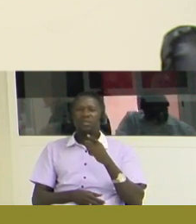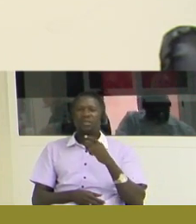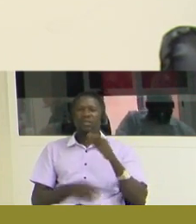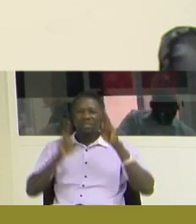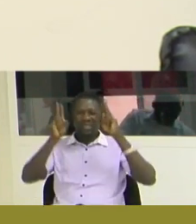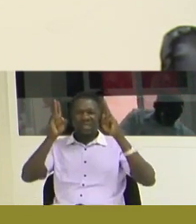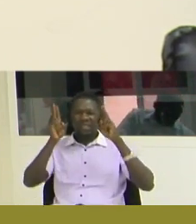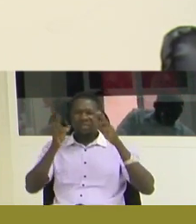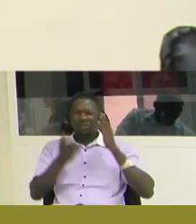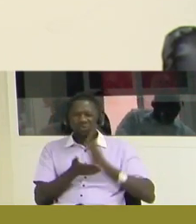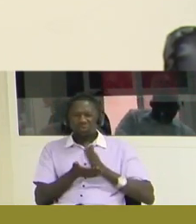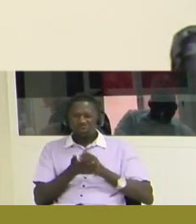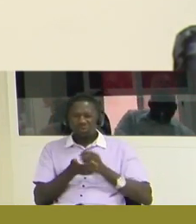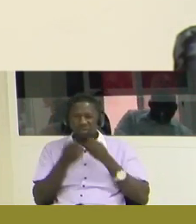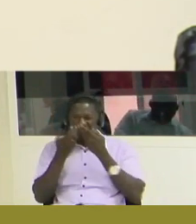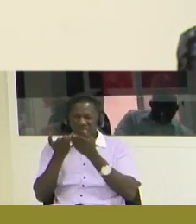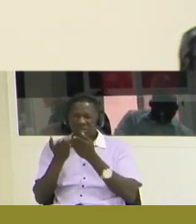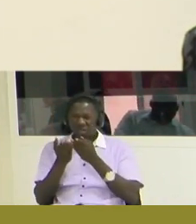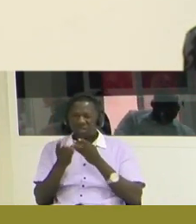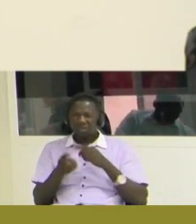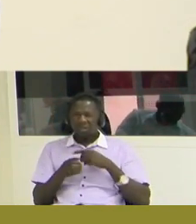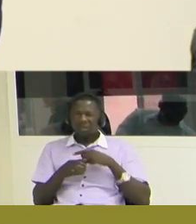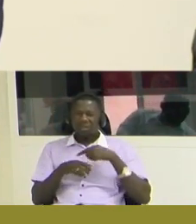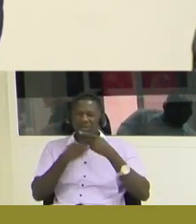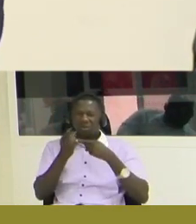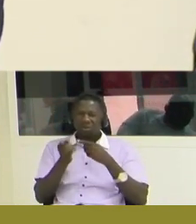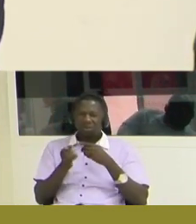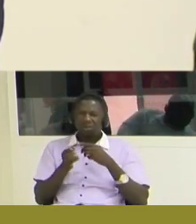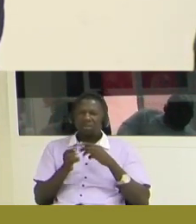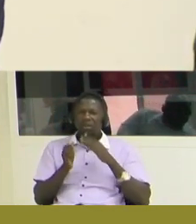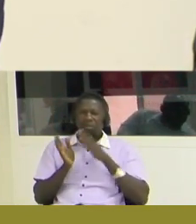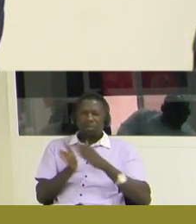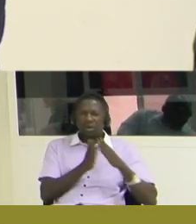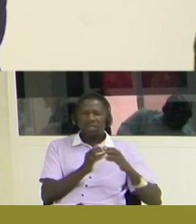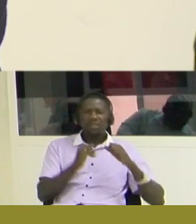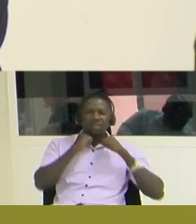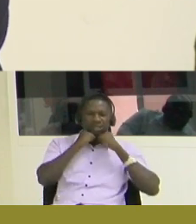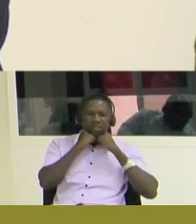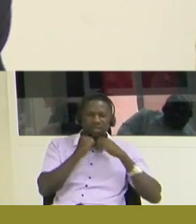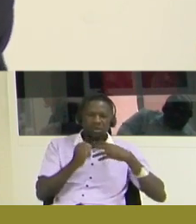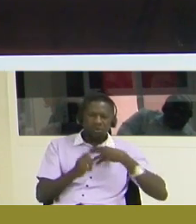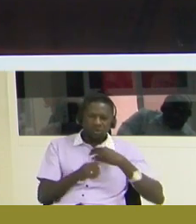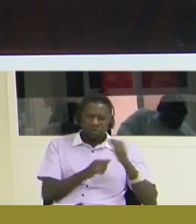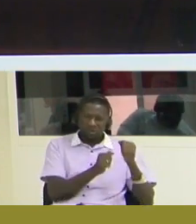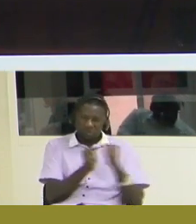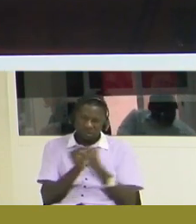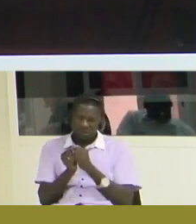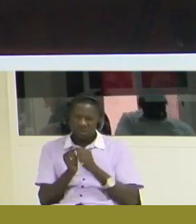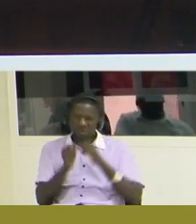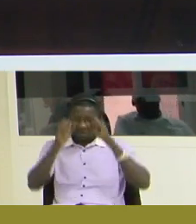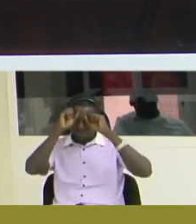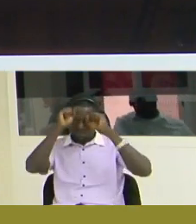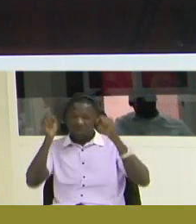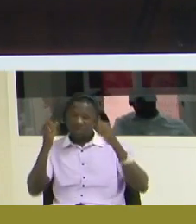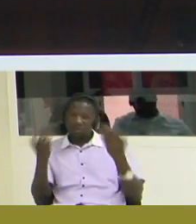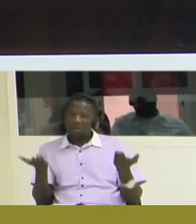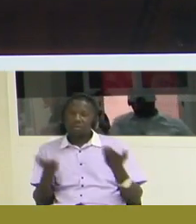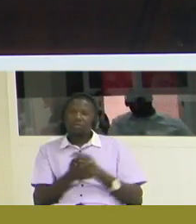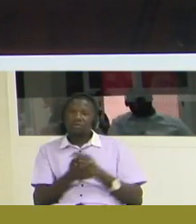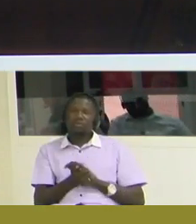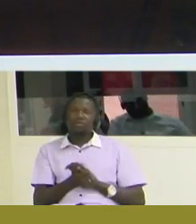by sensibility of the theories government yes if I can recall